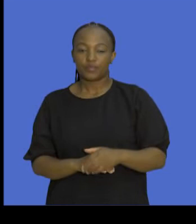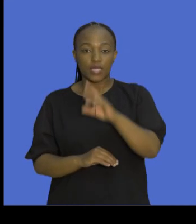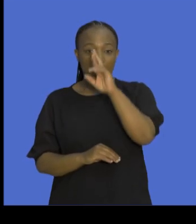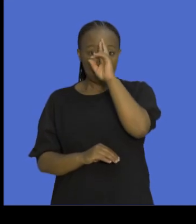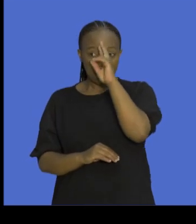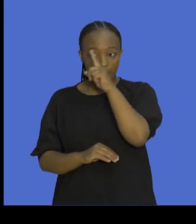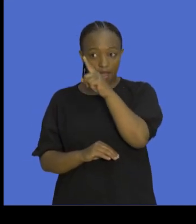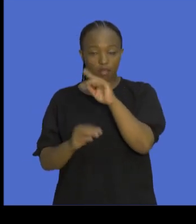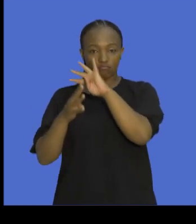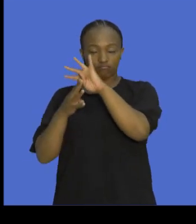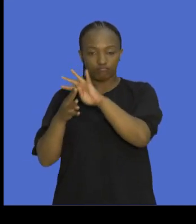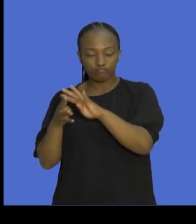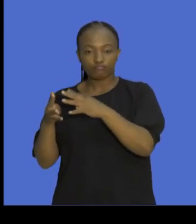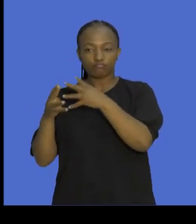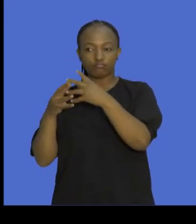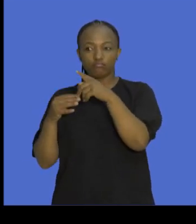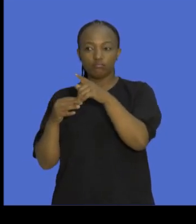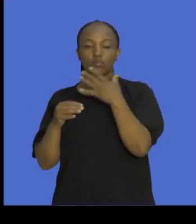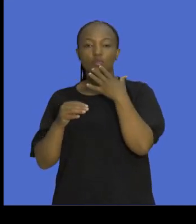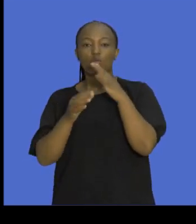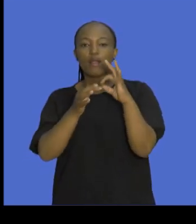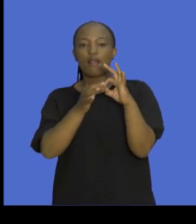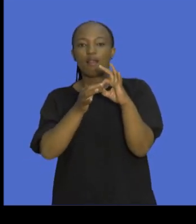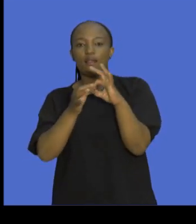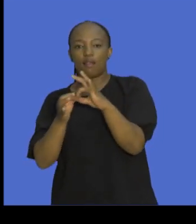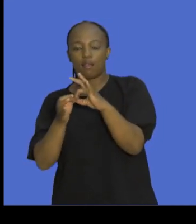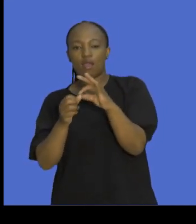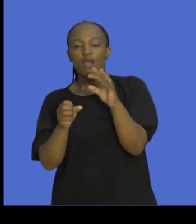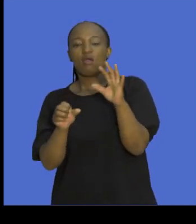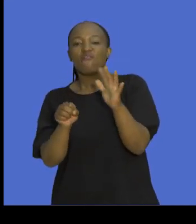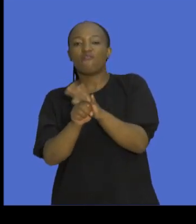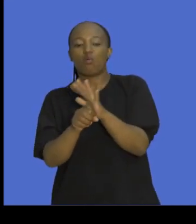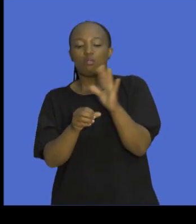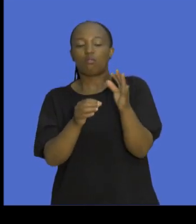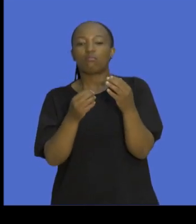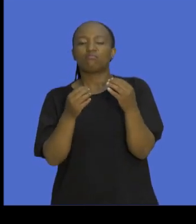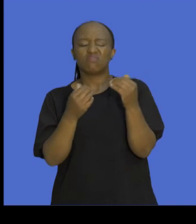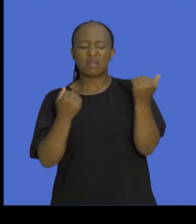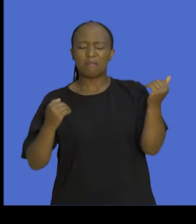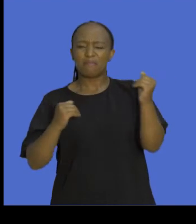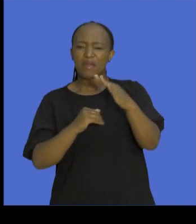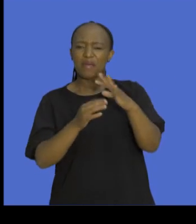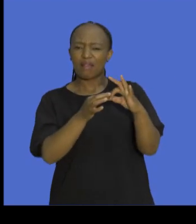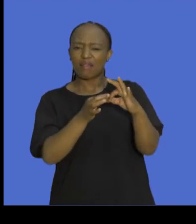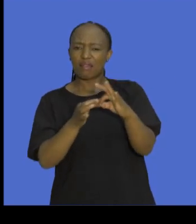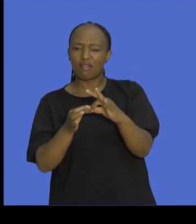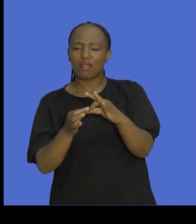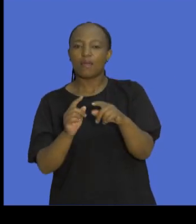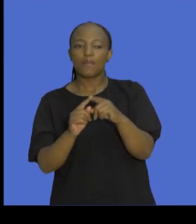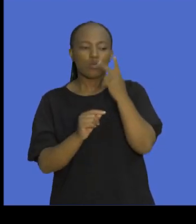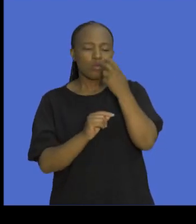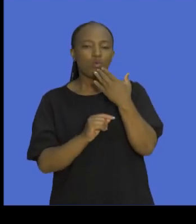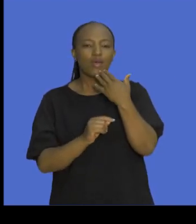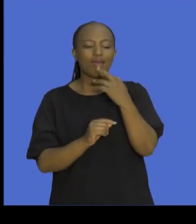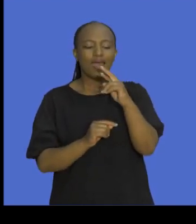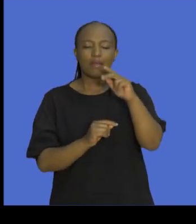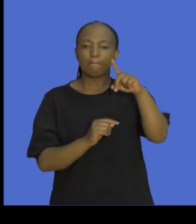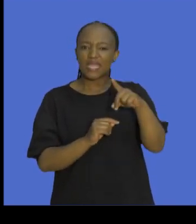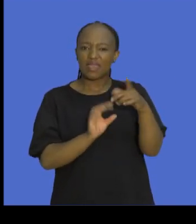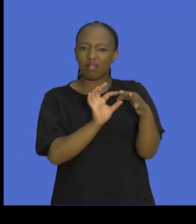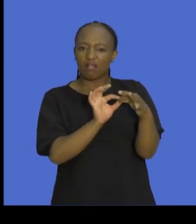remember, this equation actually gives us the reciprocal of the total resistance in parallel. But we are actually looking